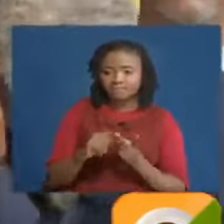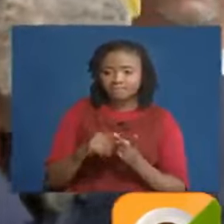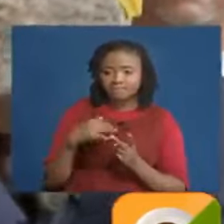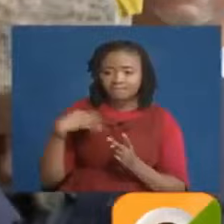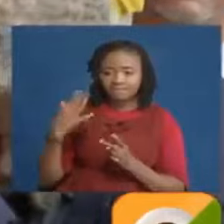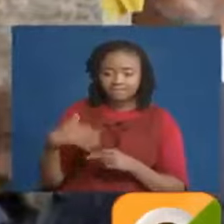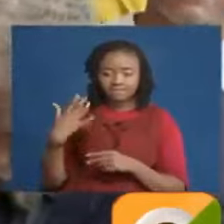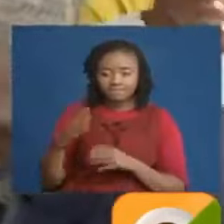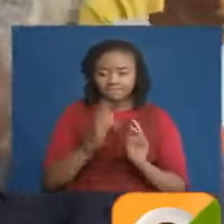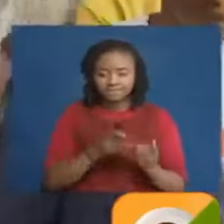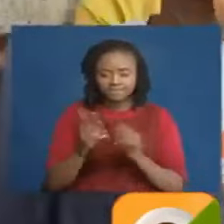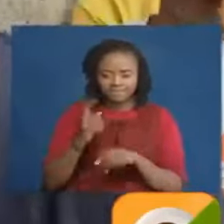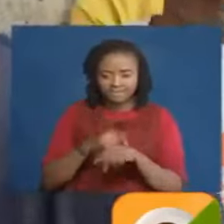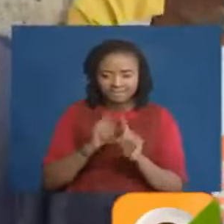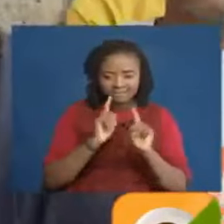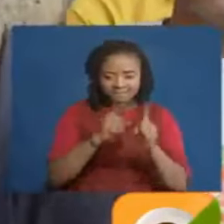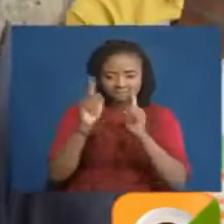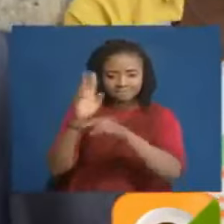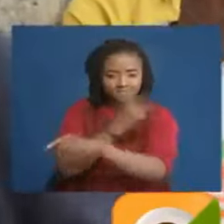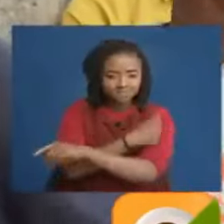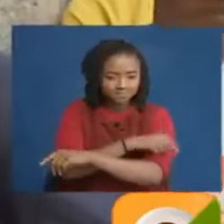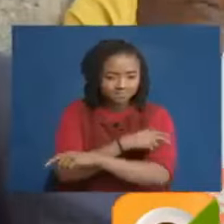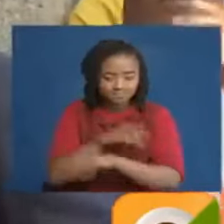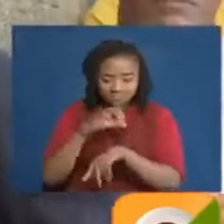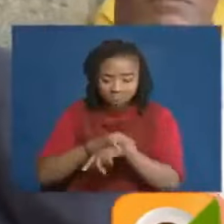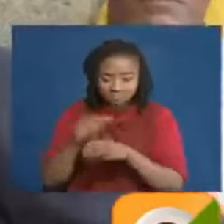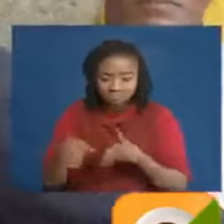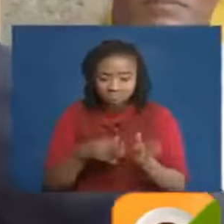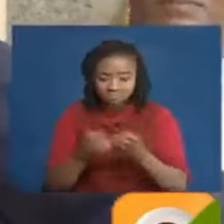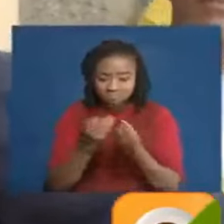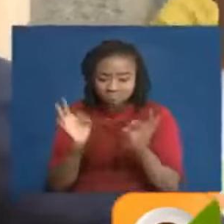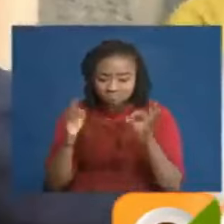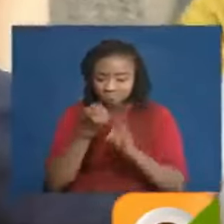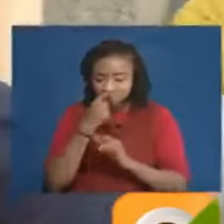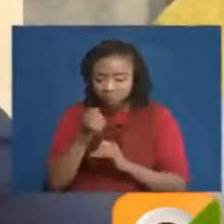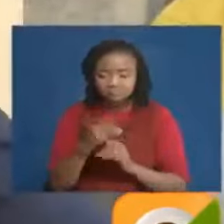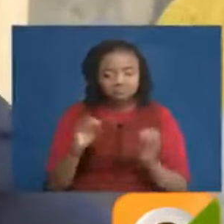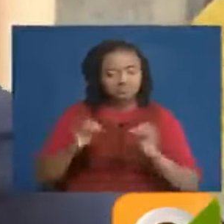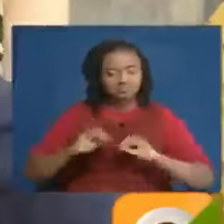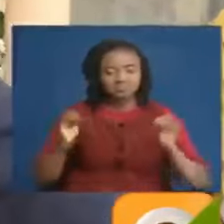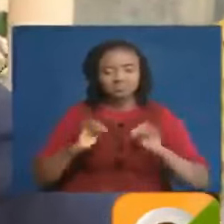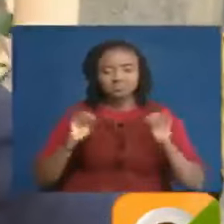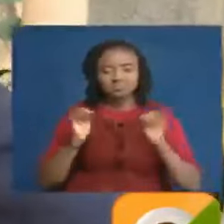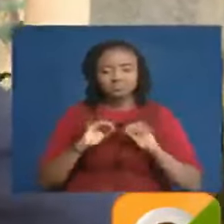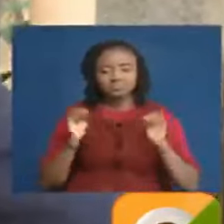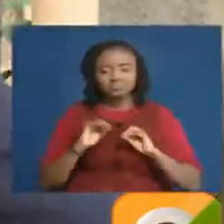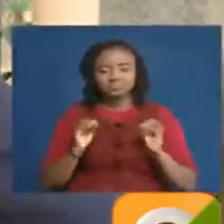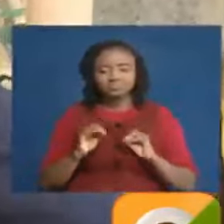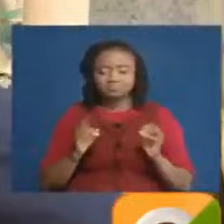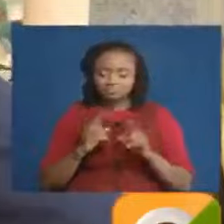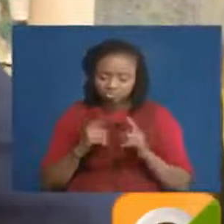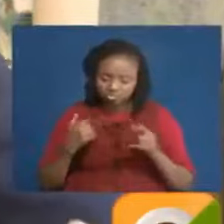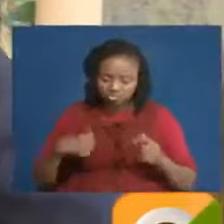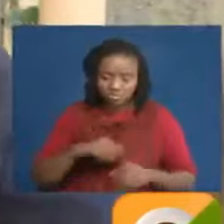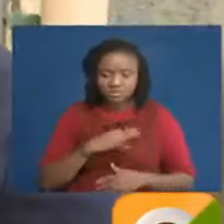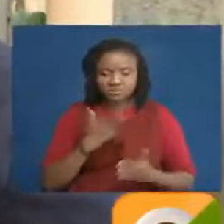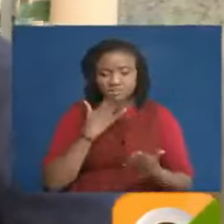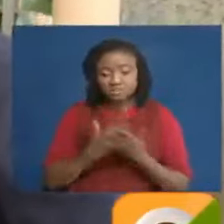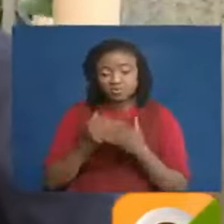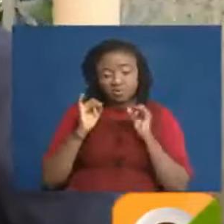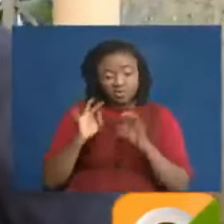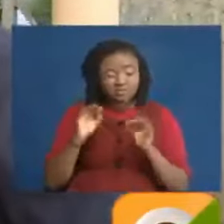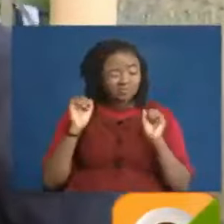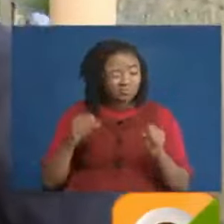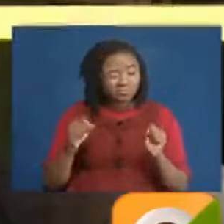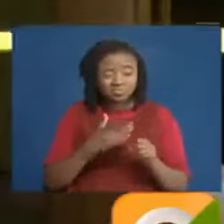kupata opportunity kama hii. So tunashukuru sana. Pia ikiesafika kwa makauntis